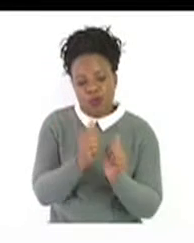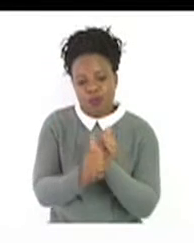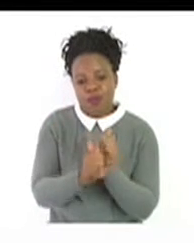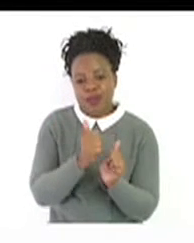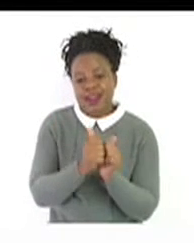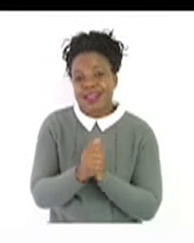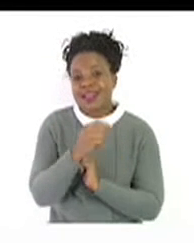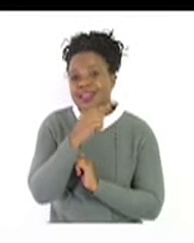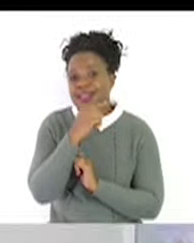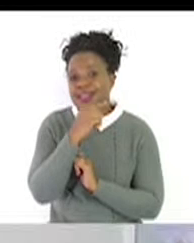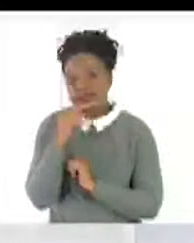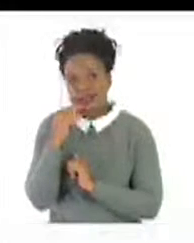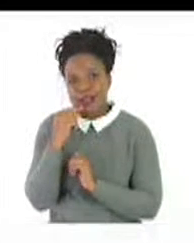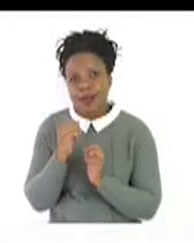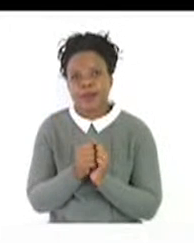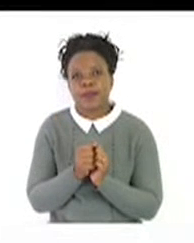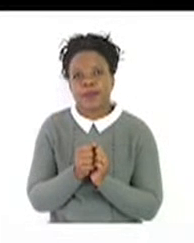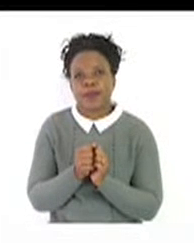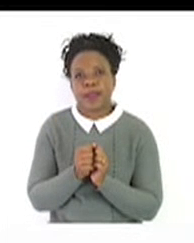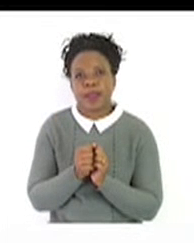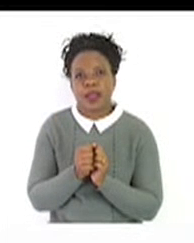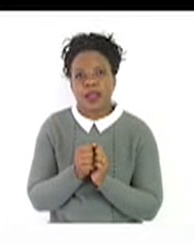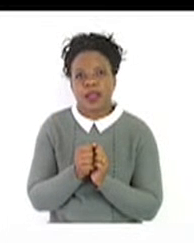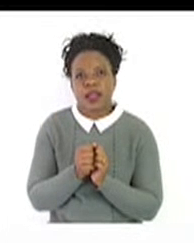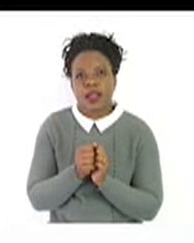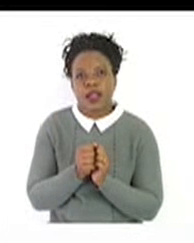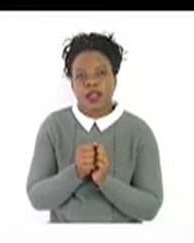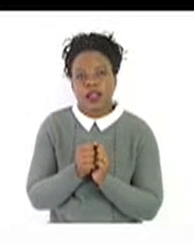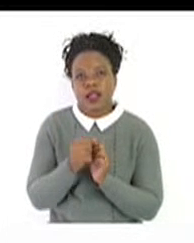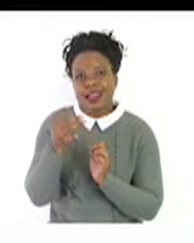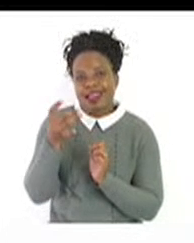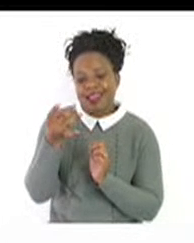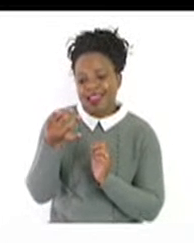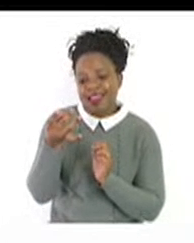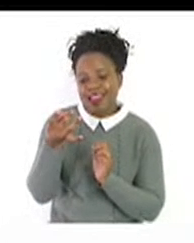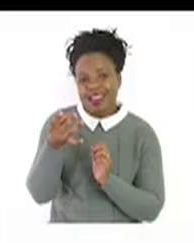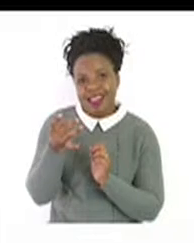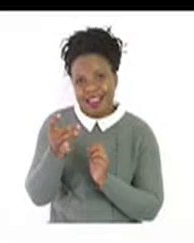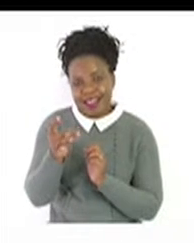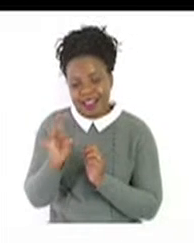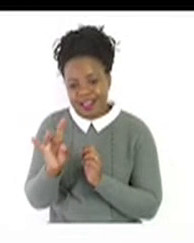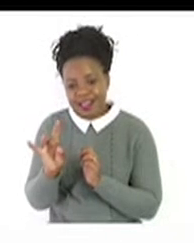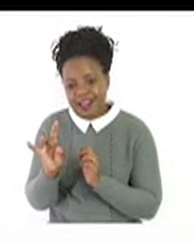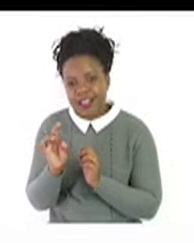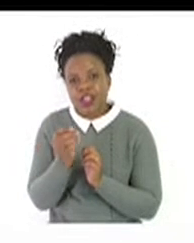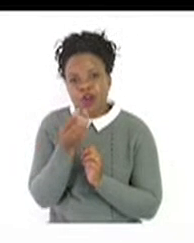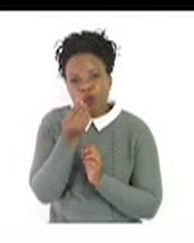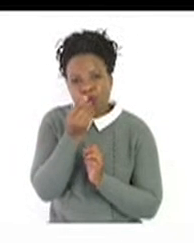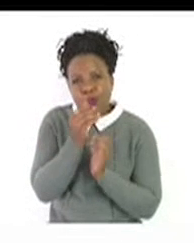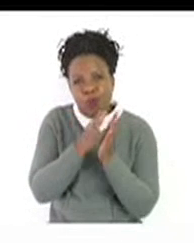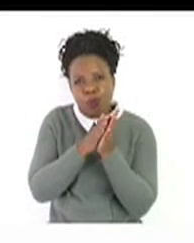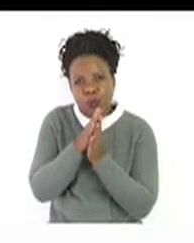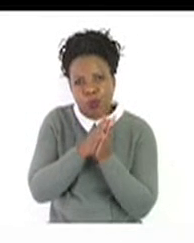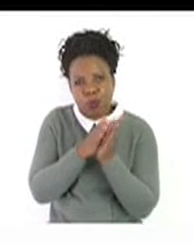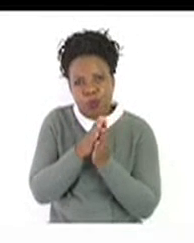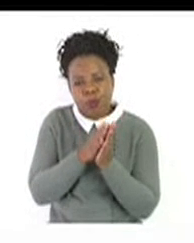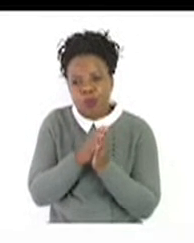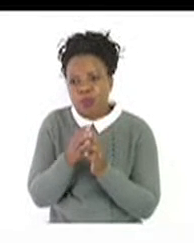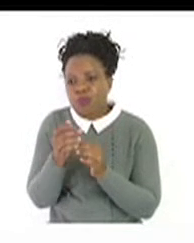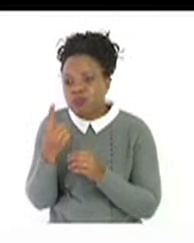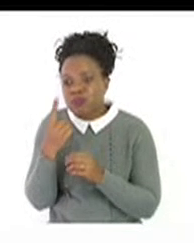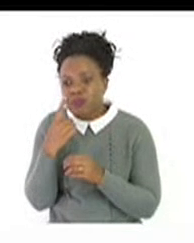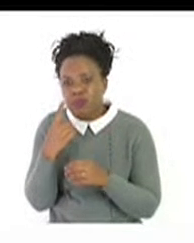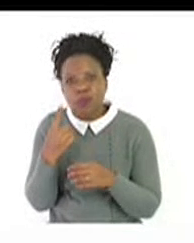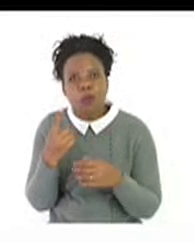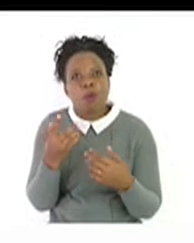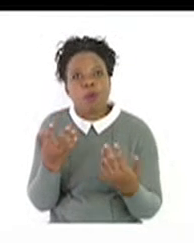Where were the nuts found? What did they find with the strawberries? Write